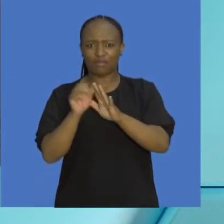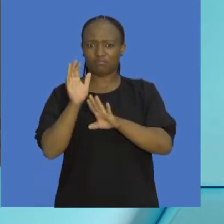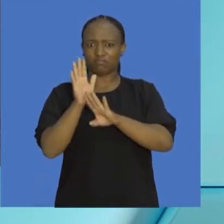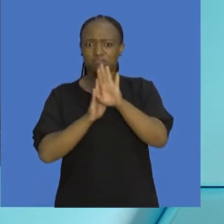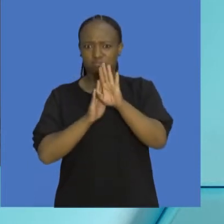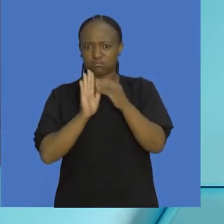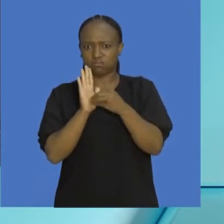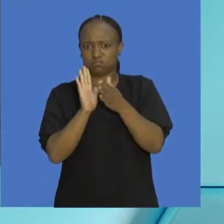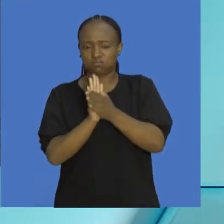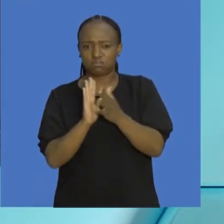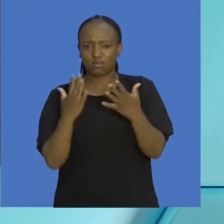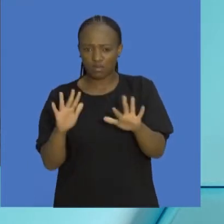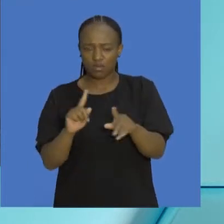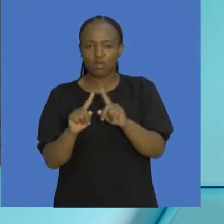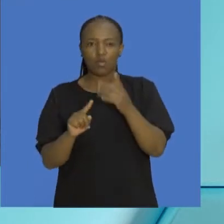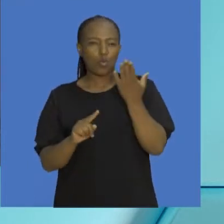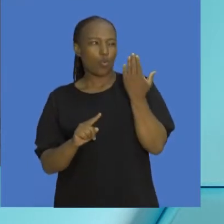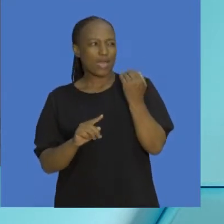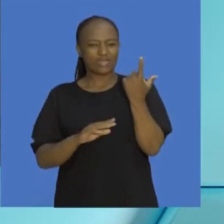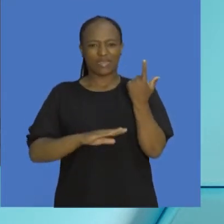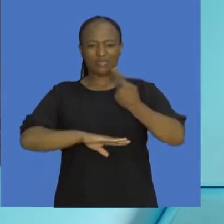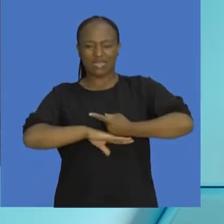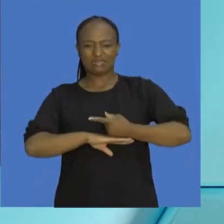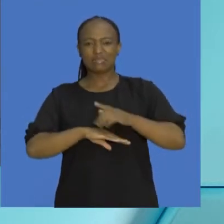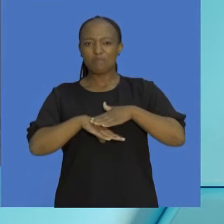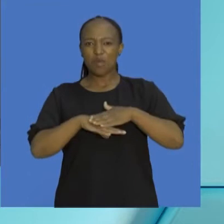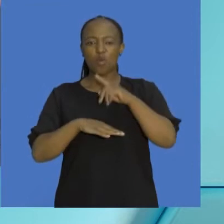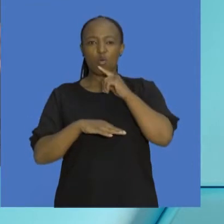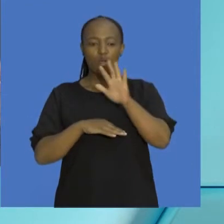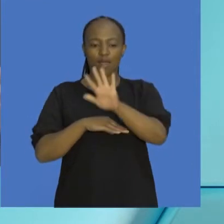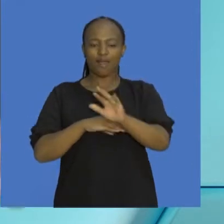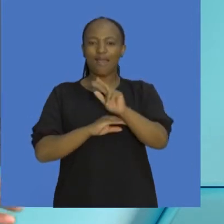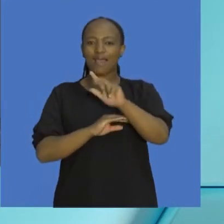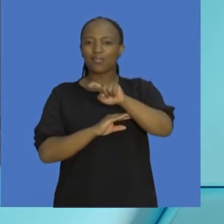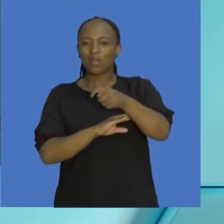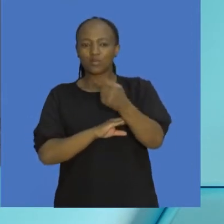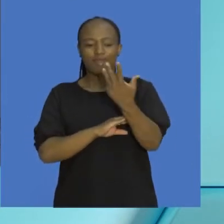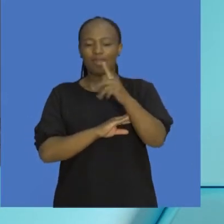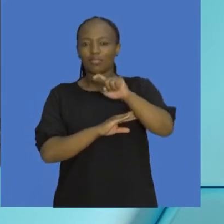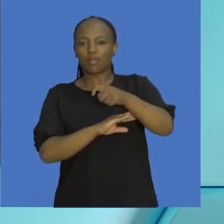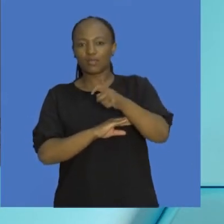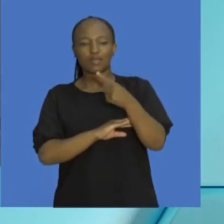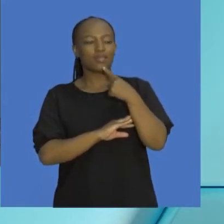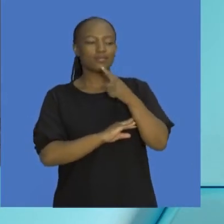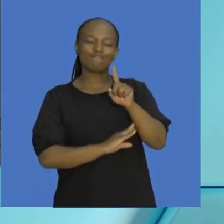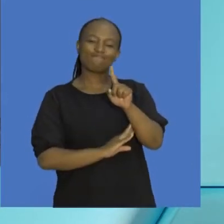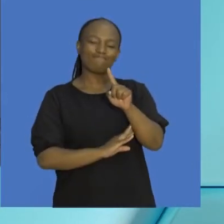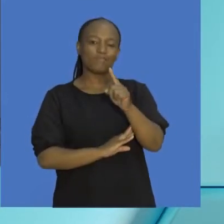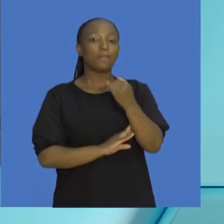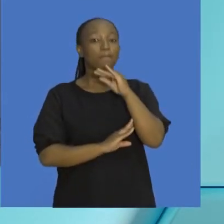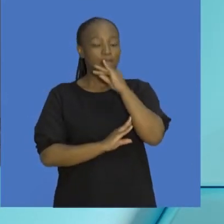the moving average, the average on 7 days was more of 8,000, 9,000. Hence the second wave was